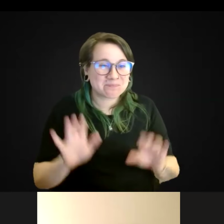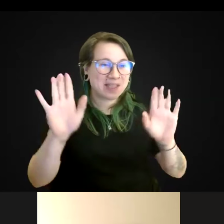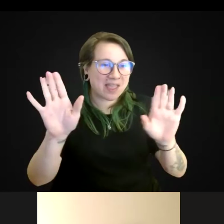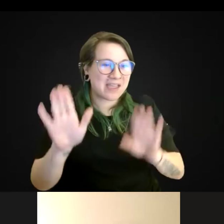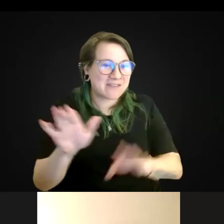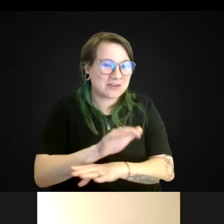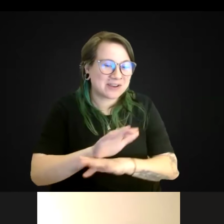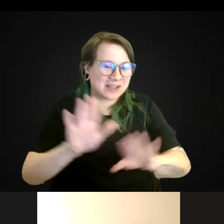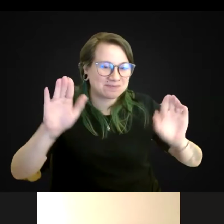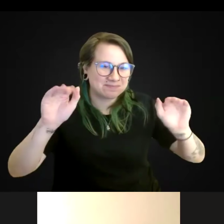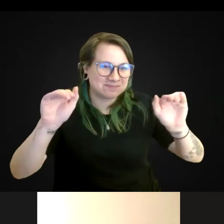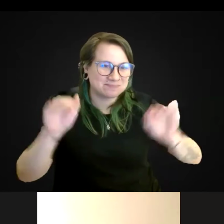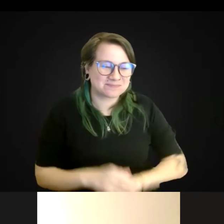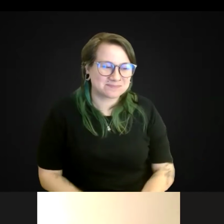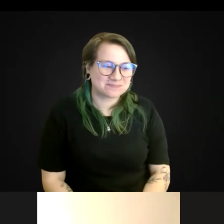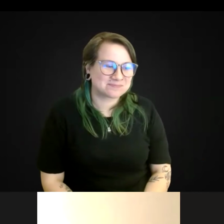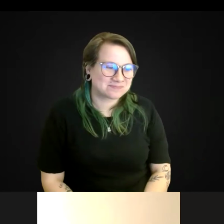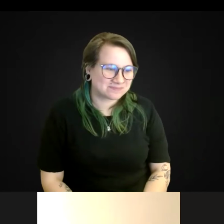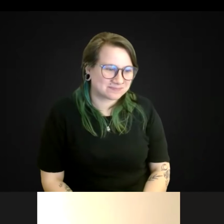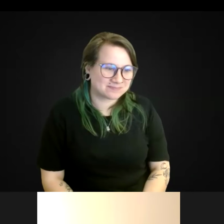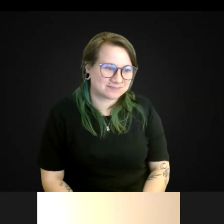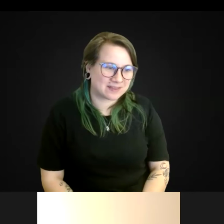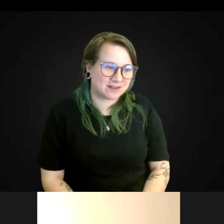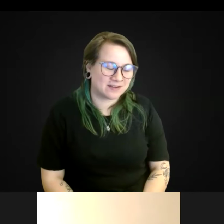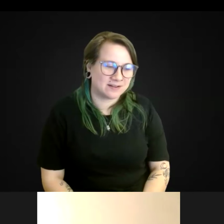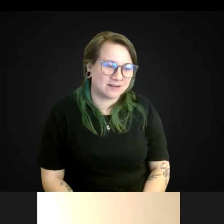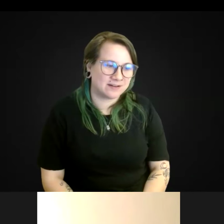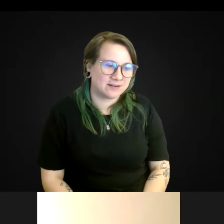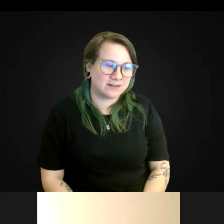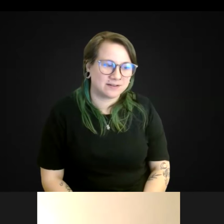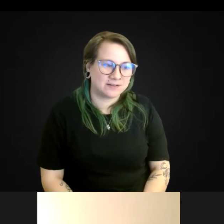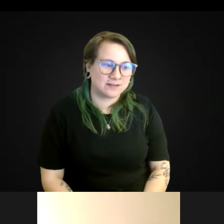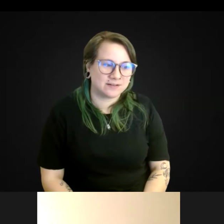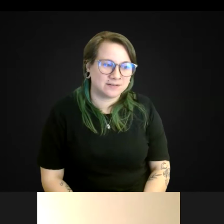night. Thank you so much. Good night, everyone. Good night.